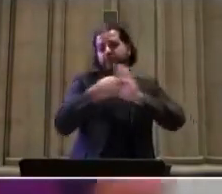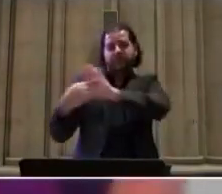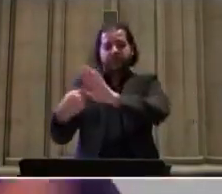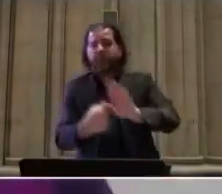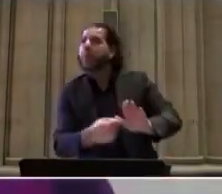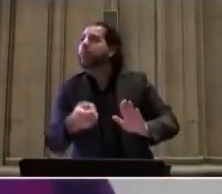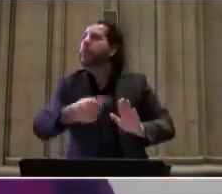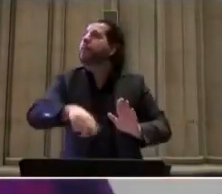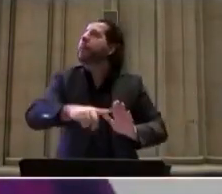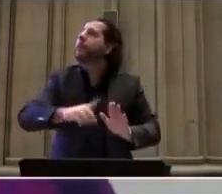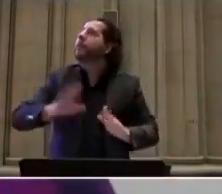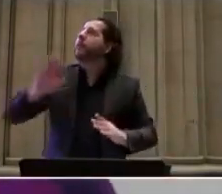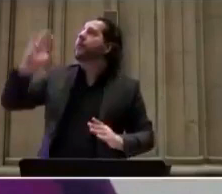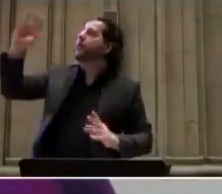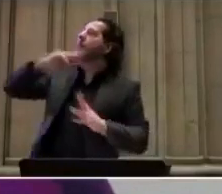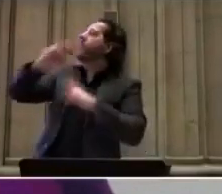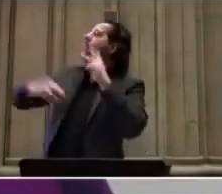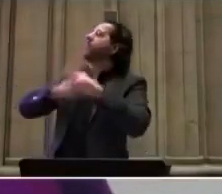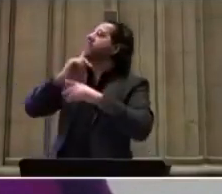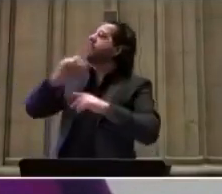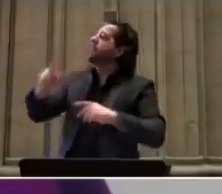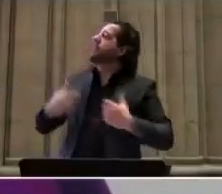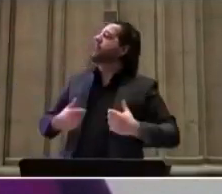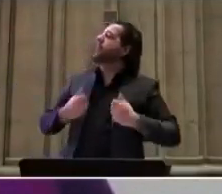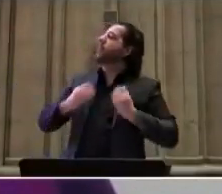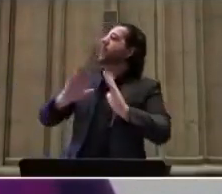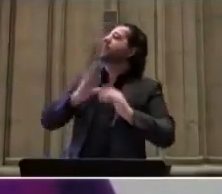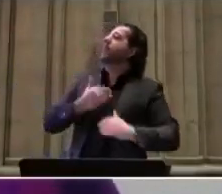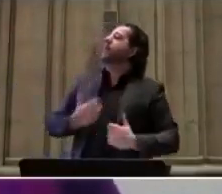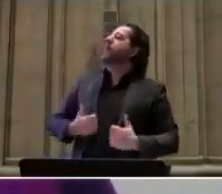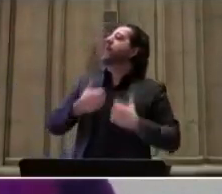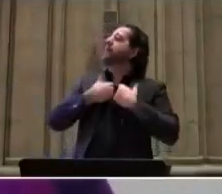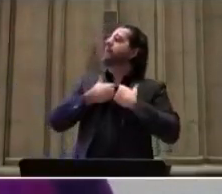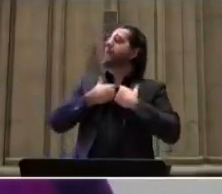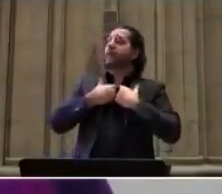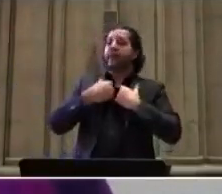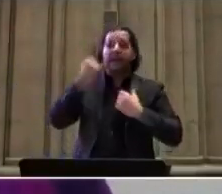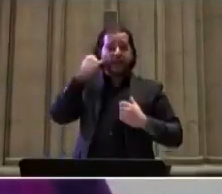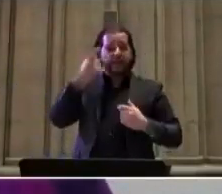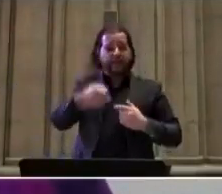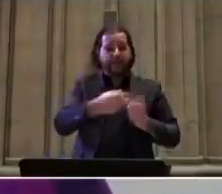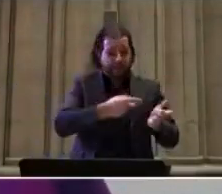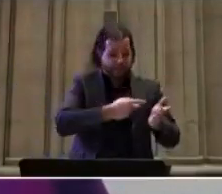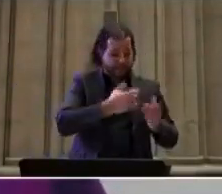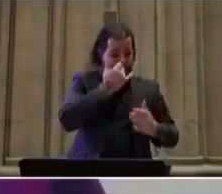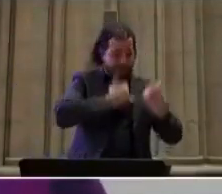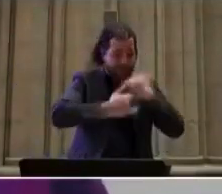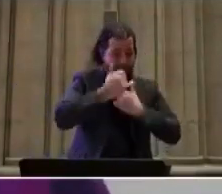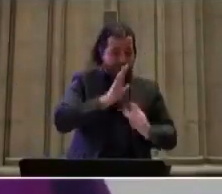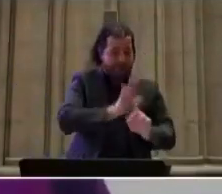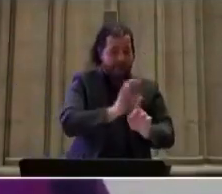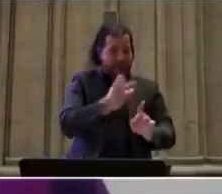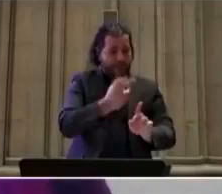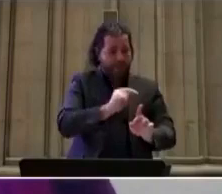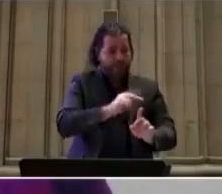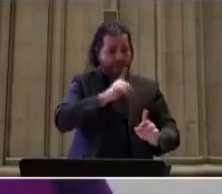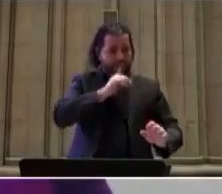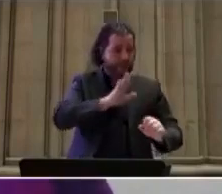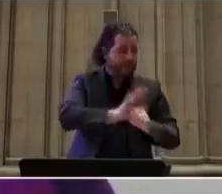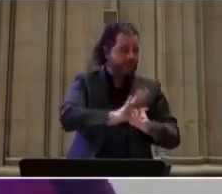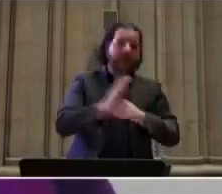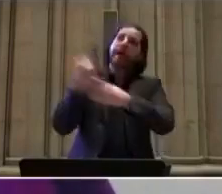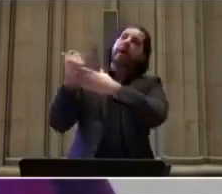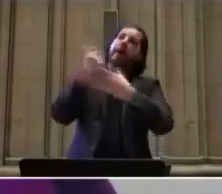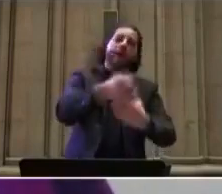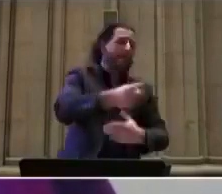that yours is the way of life. And should they fall short of their own expectations, help